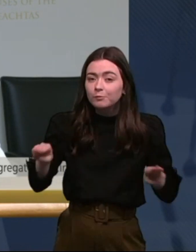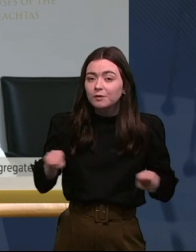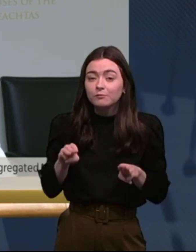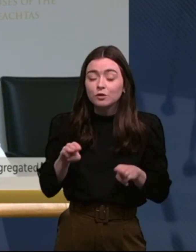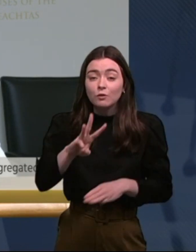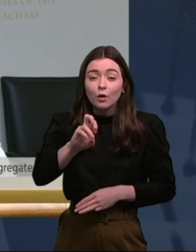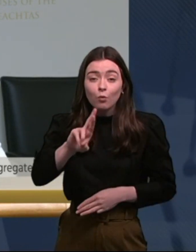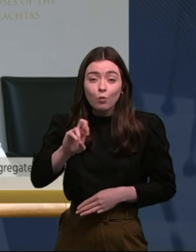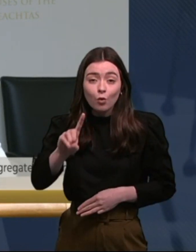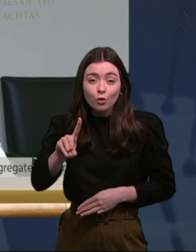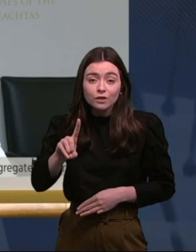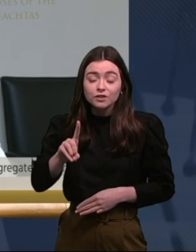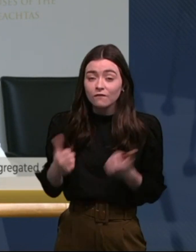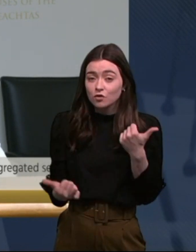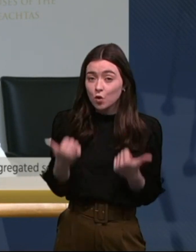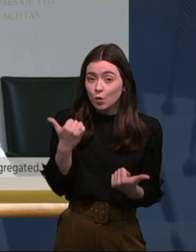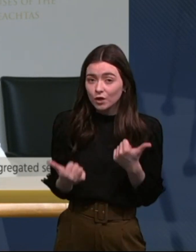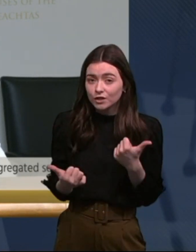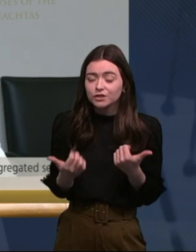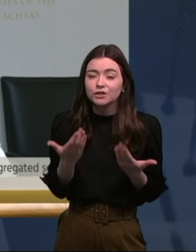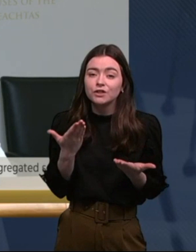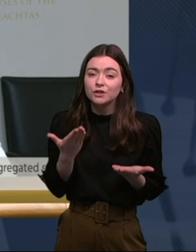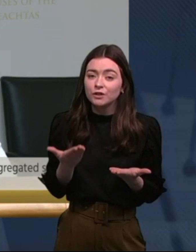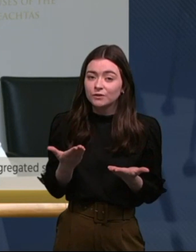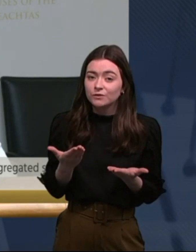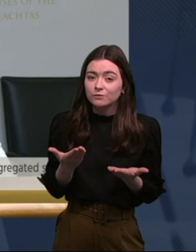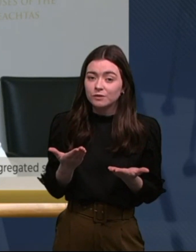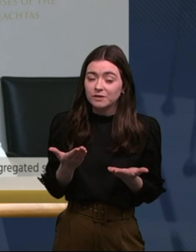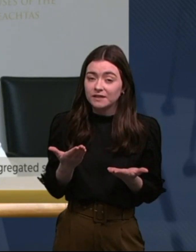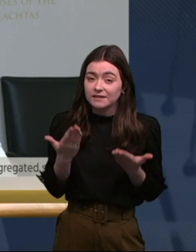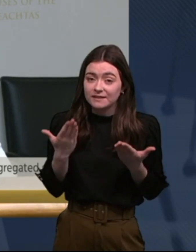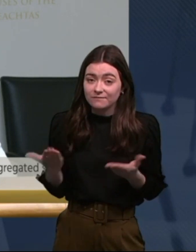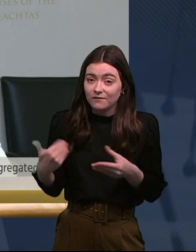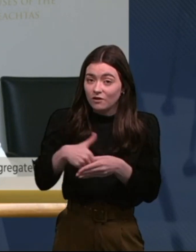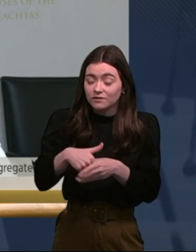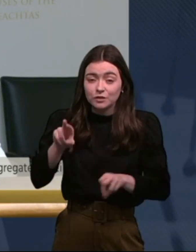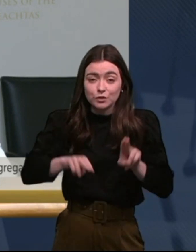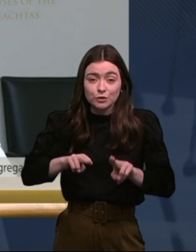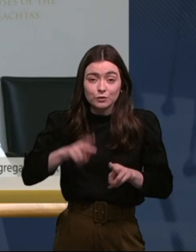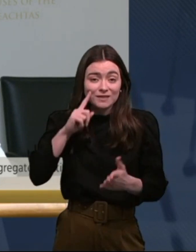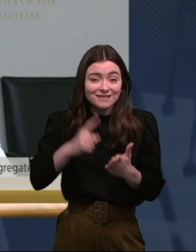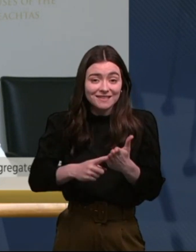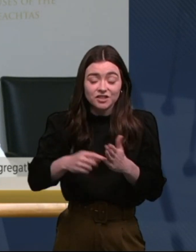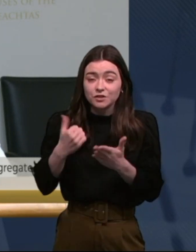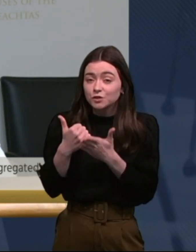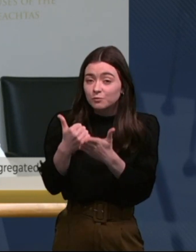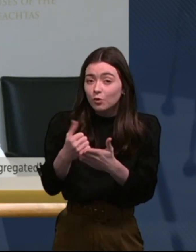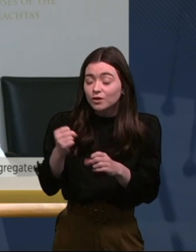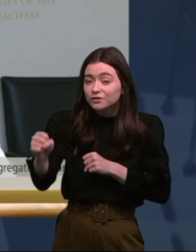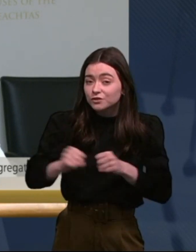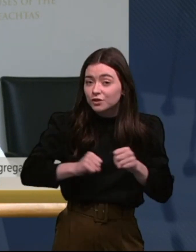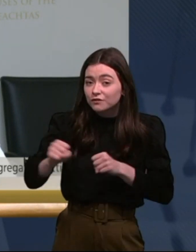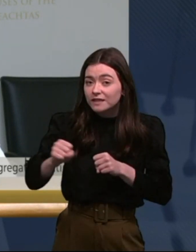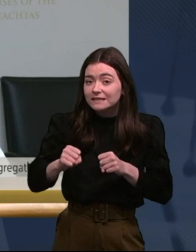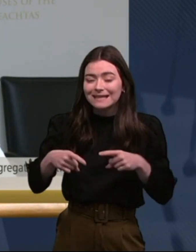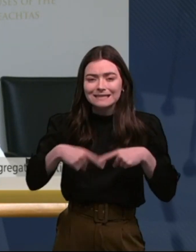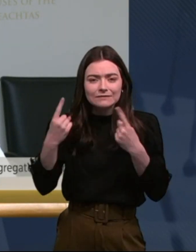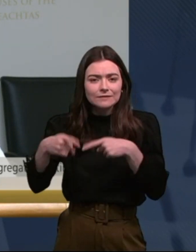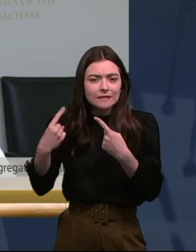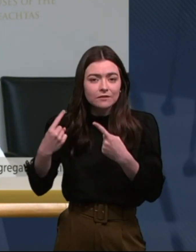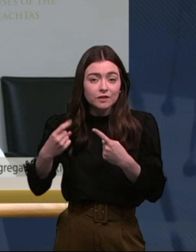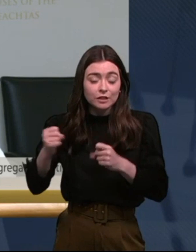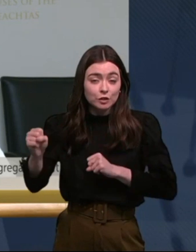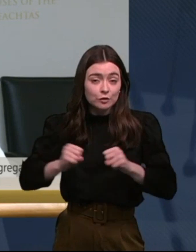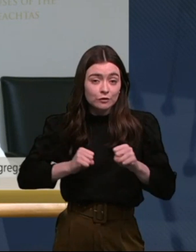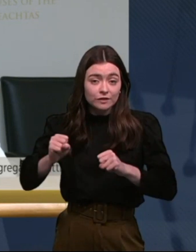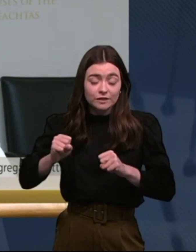of court and who inevitably will come in under the new decision support service and the various tiers of support that will be